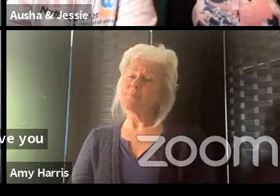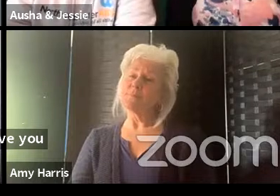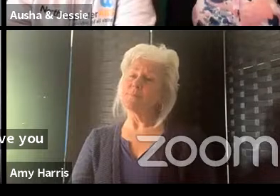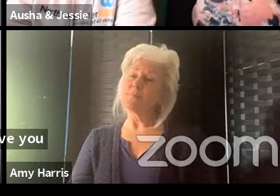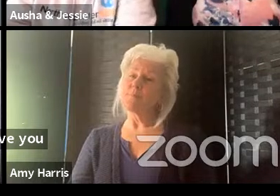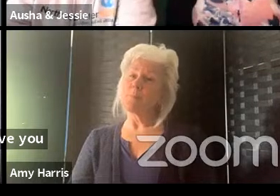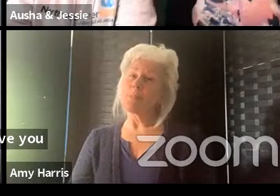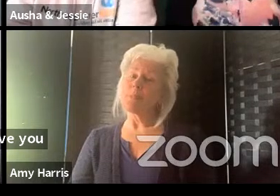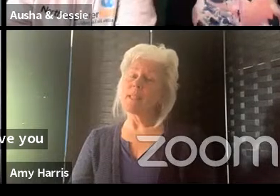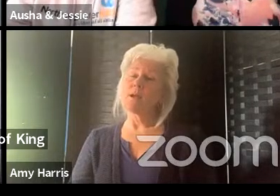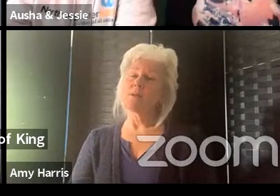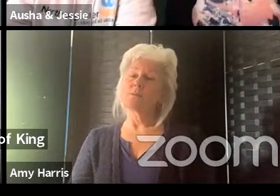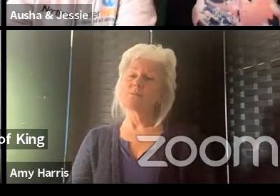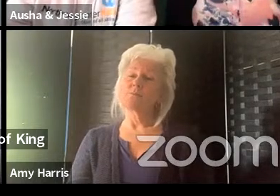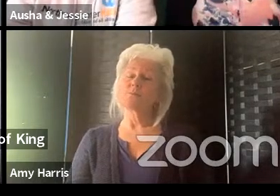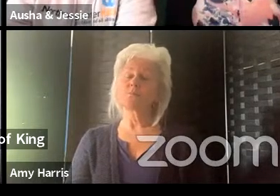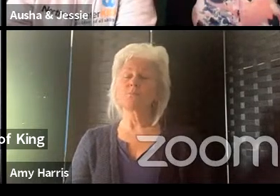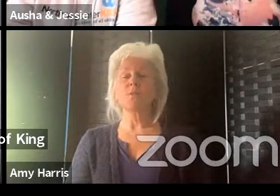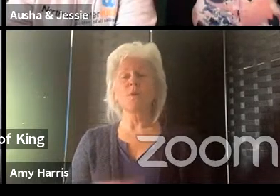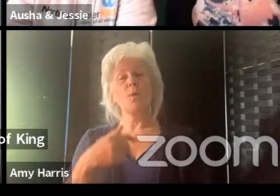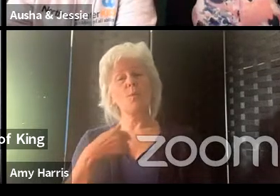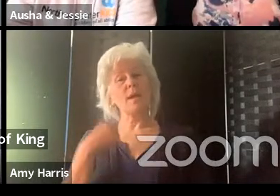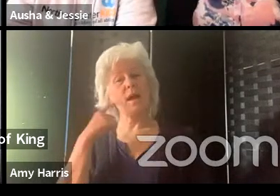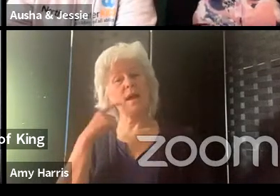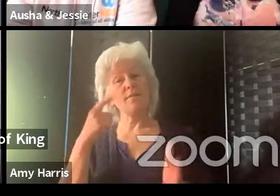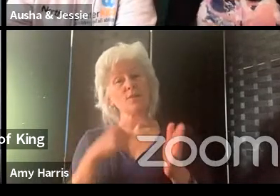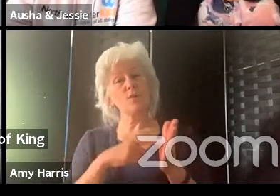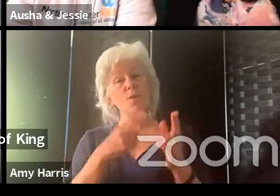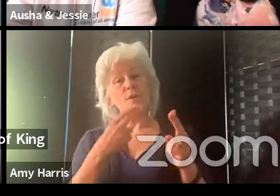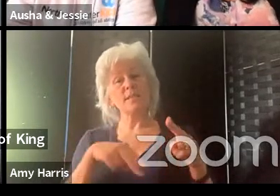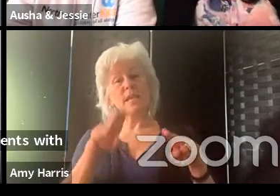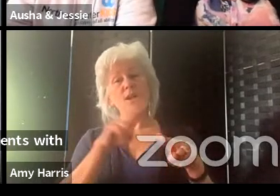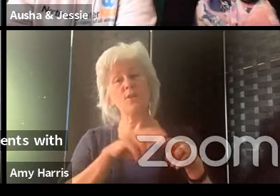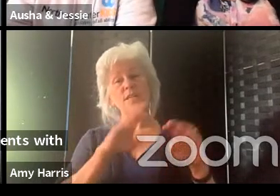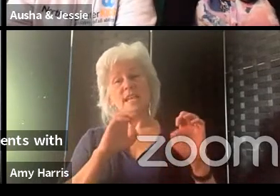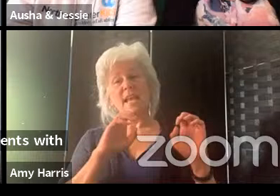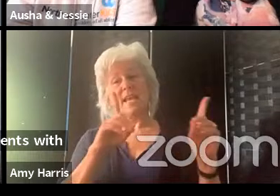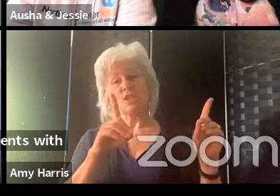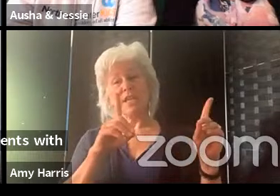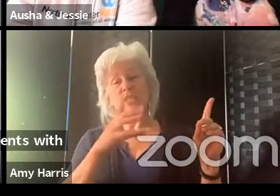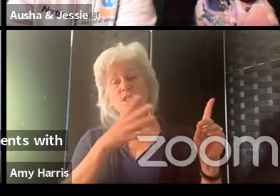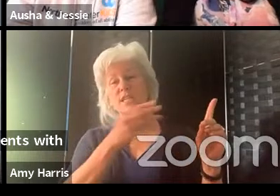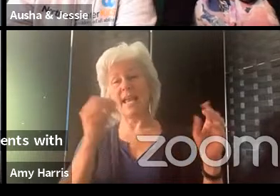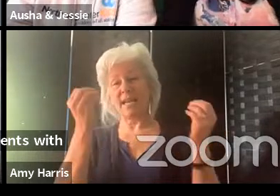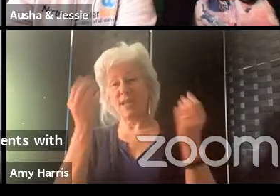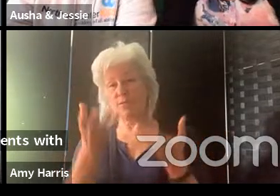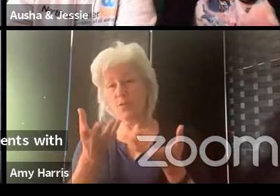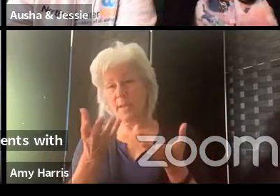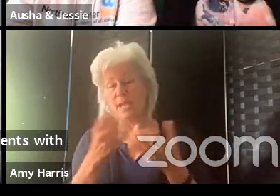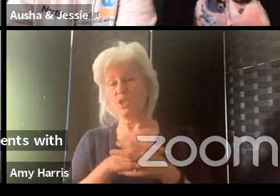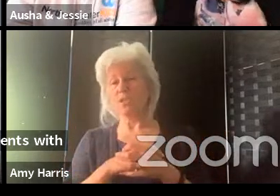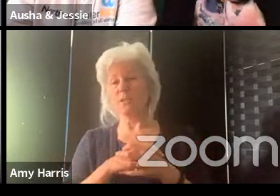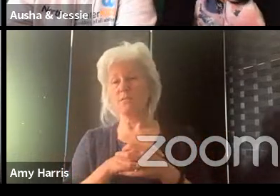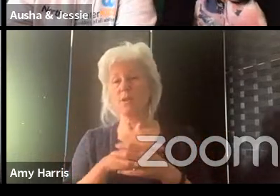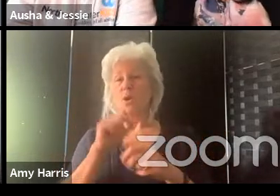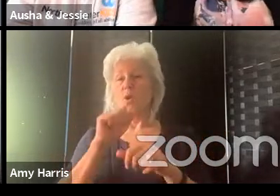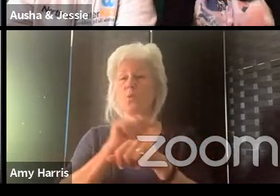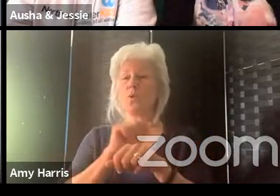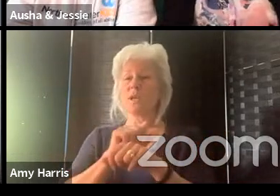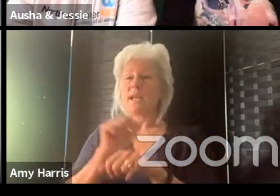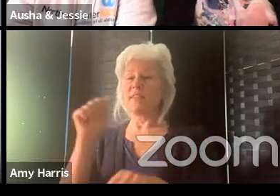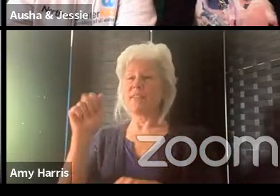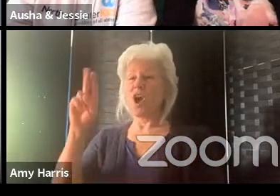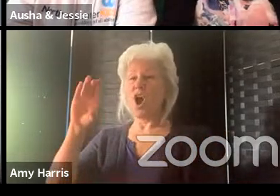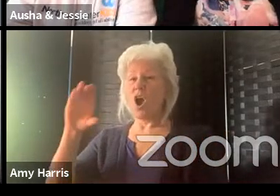What I've noticed is an increase in education and information. Working at the Arc of King